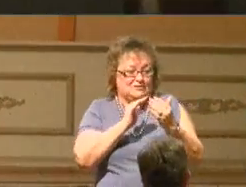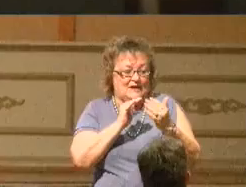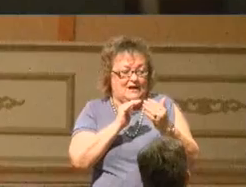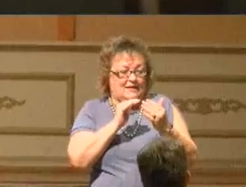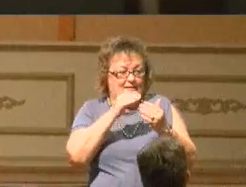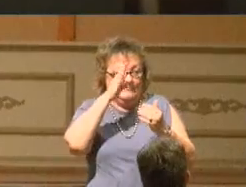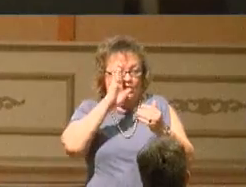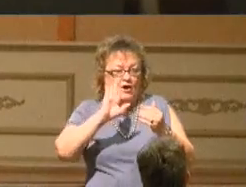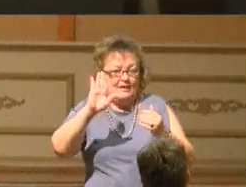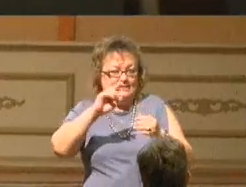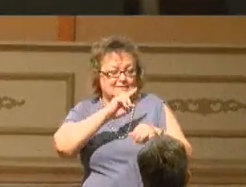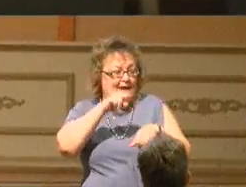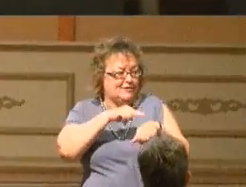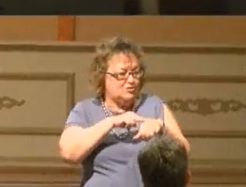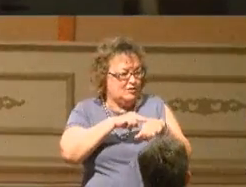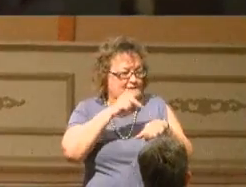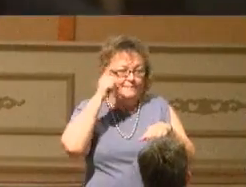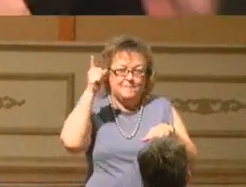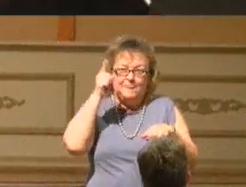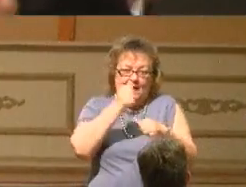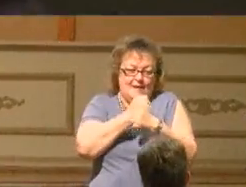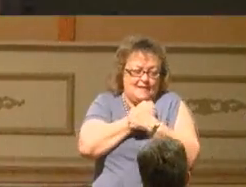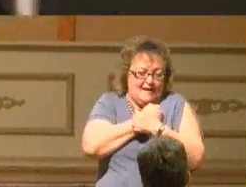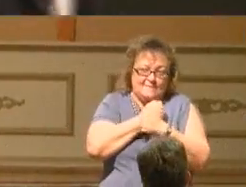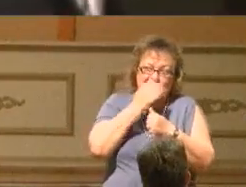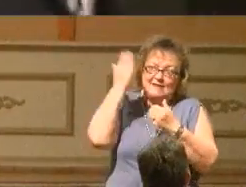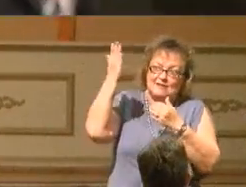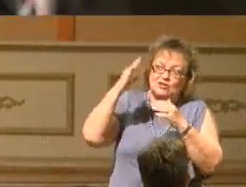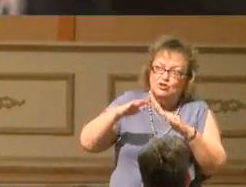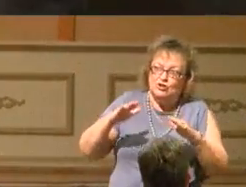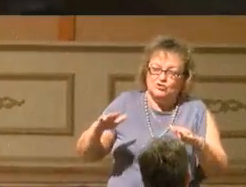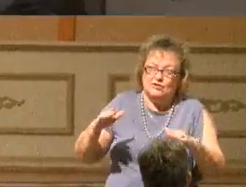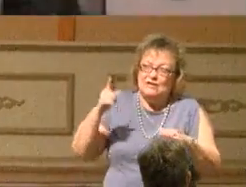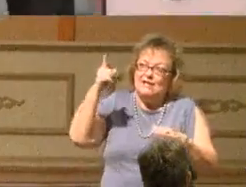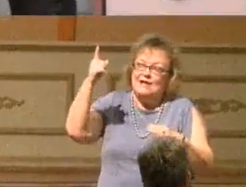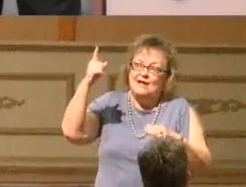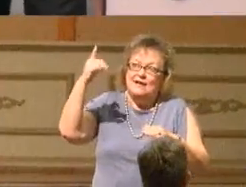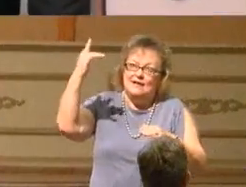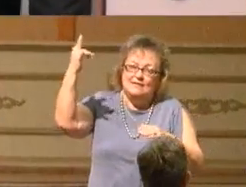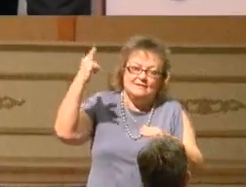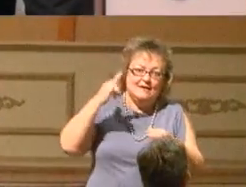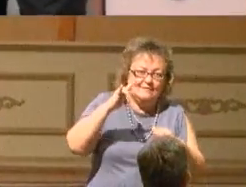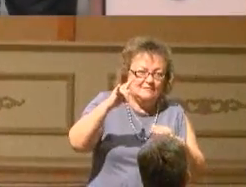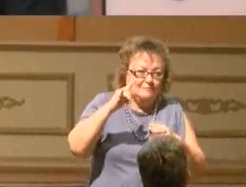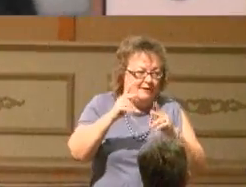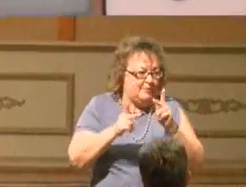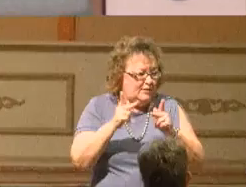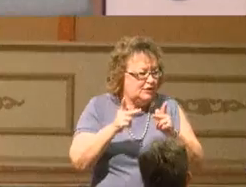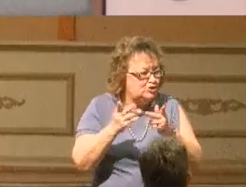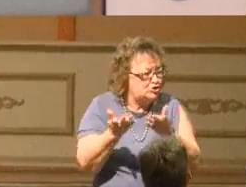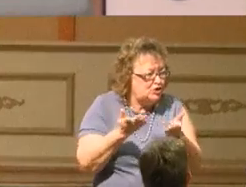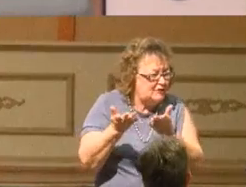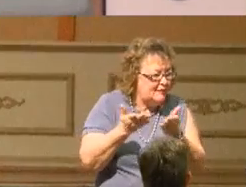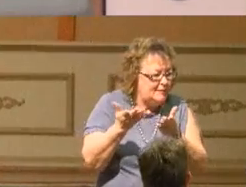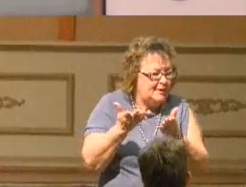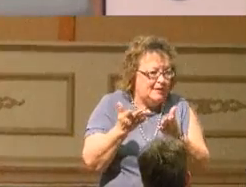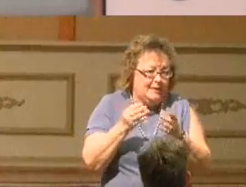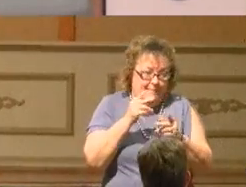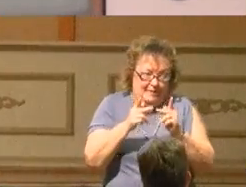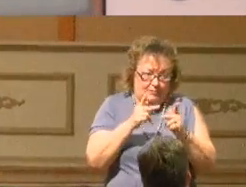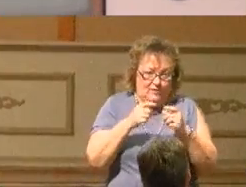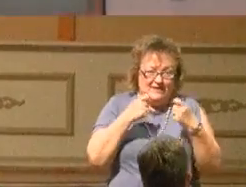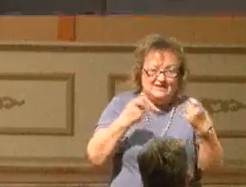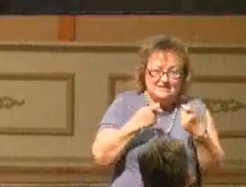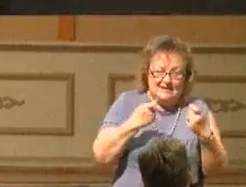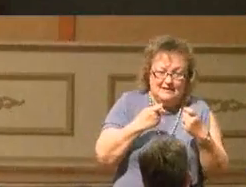his nature is that as he loves his children and as he loves those who serve him, those who sin, the Bible says,